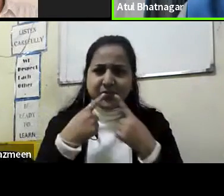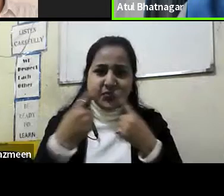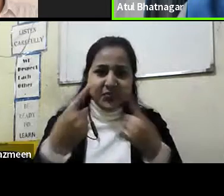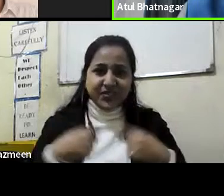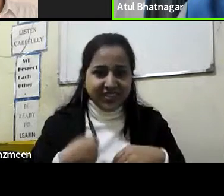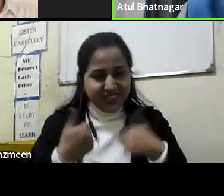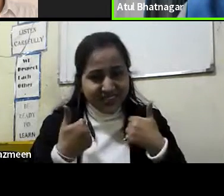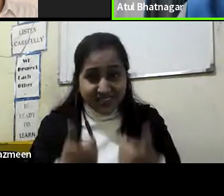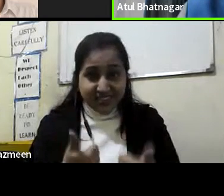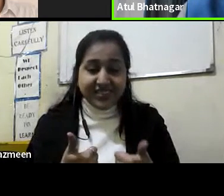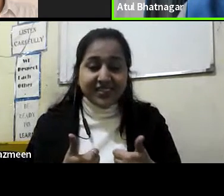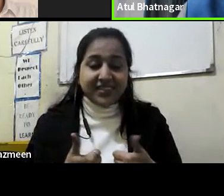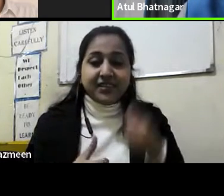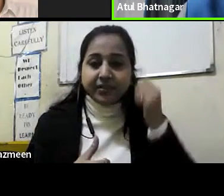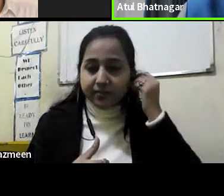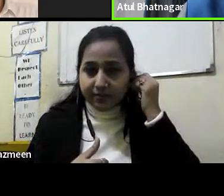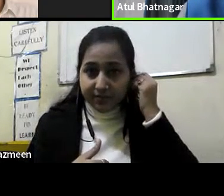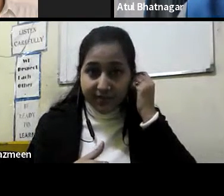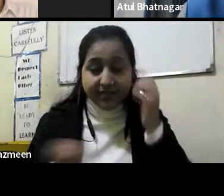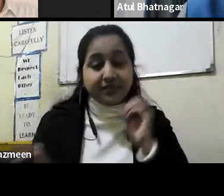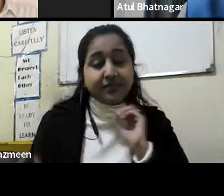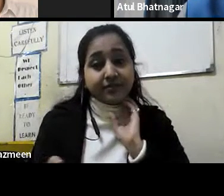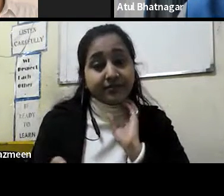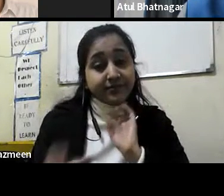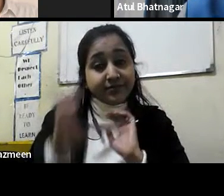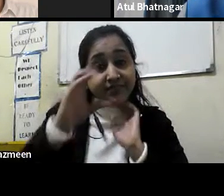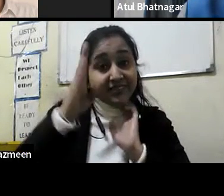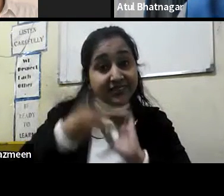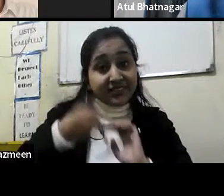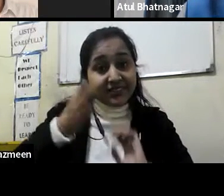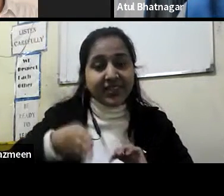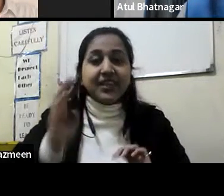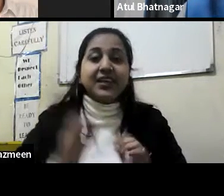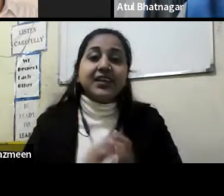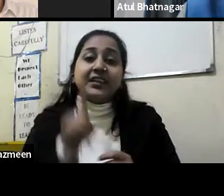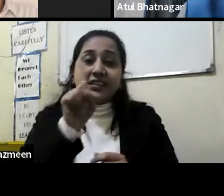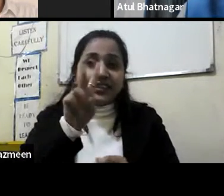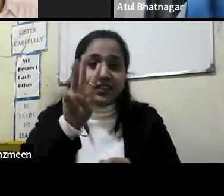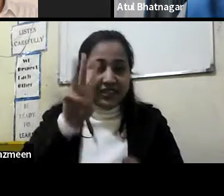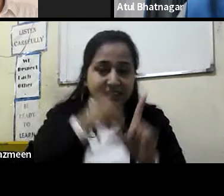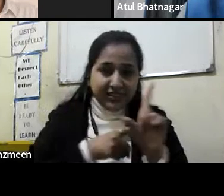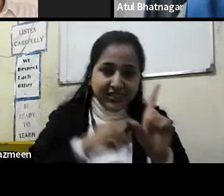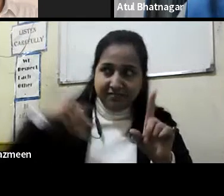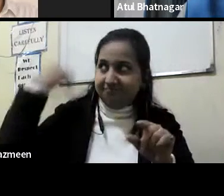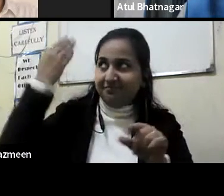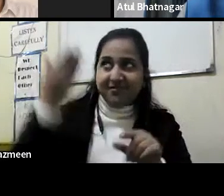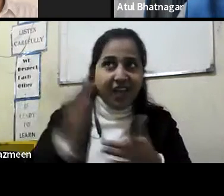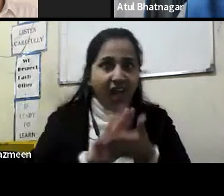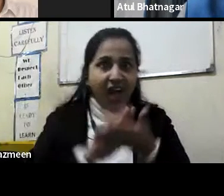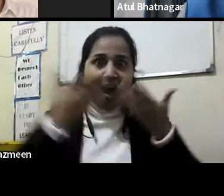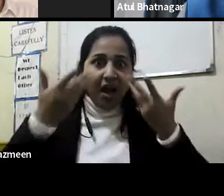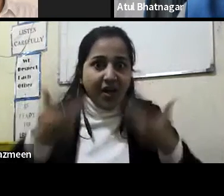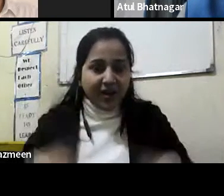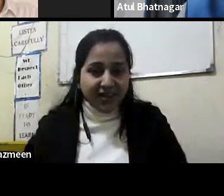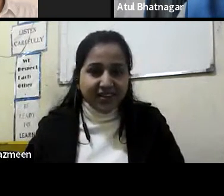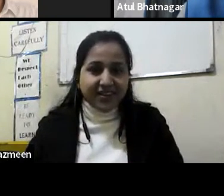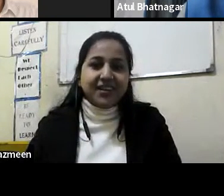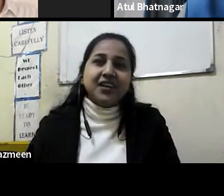tone right. And first of all, I'll start by congratulating Sarthak for completing 13 years, but it's not just the 13 years, the 24